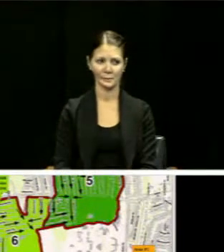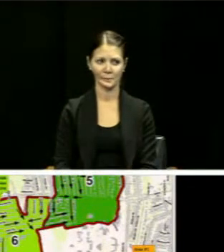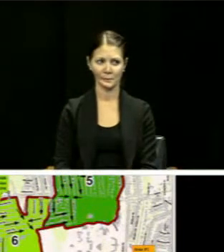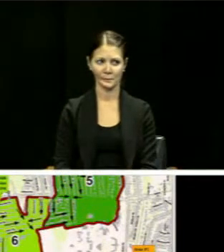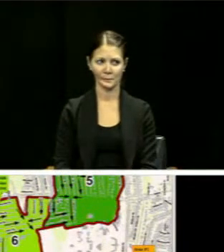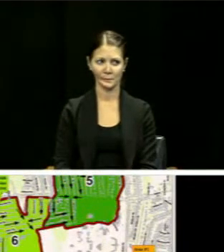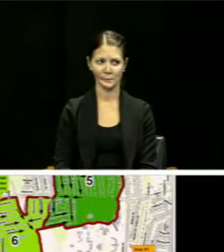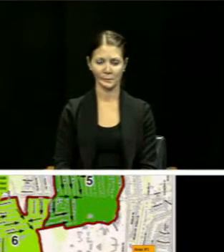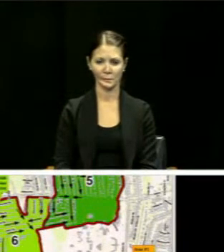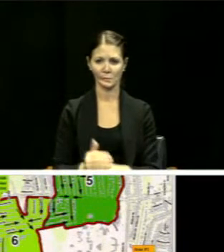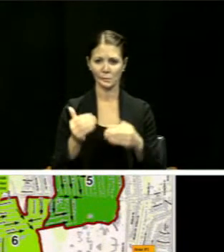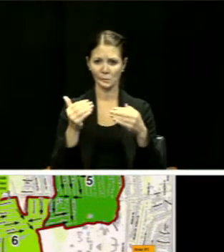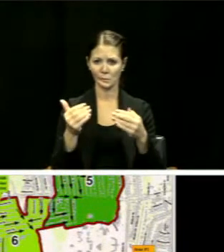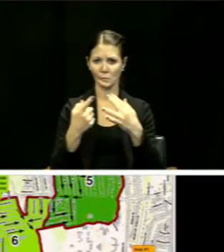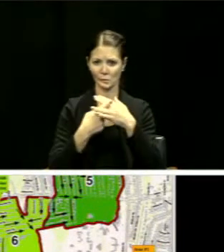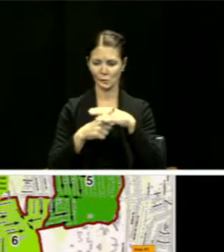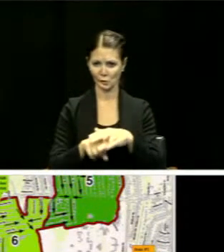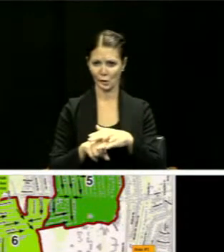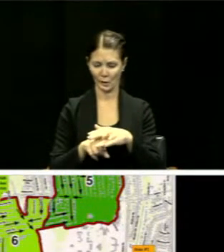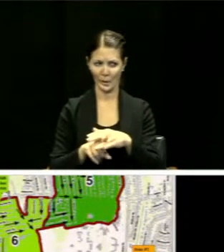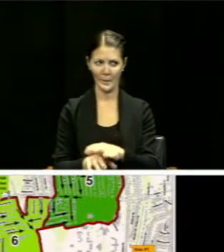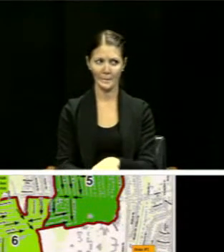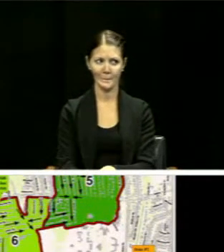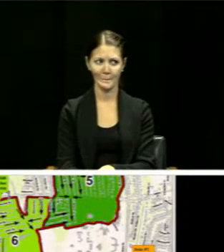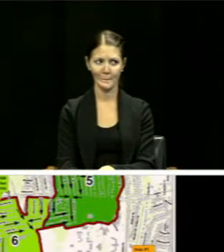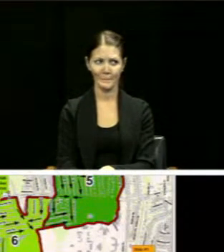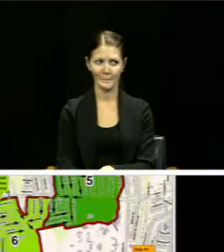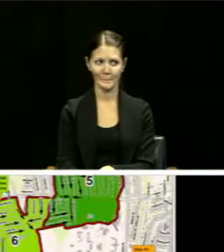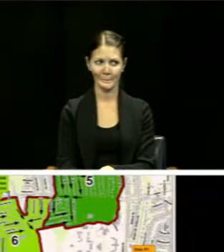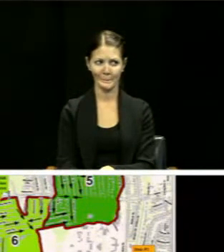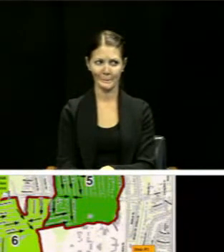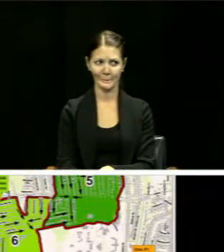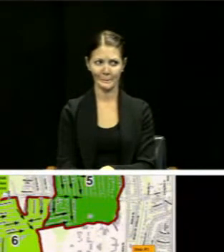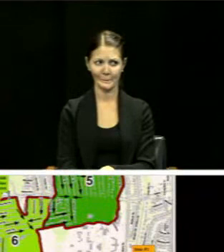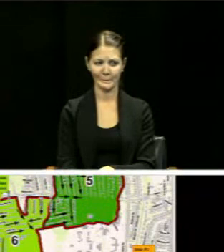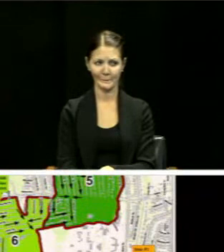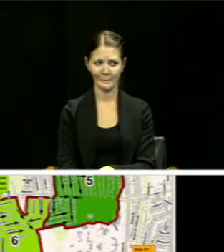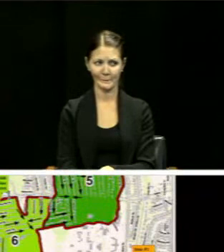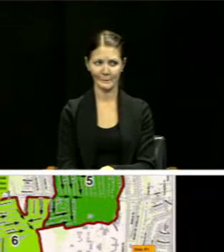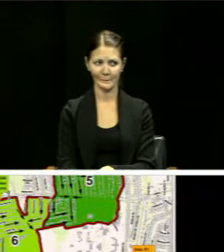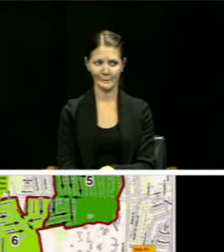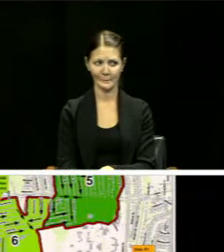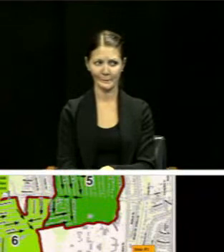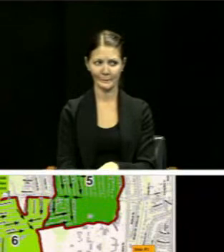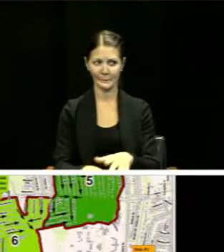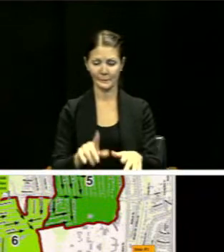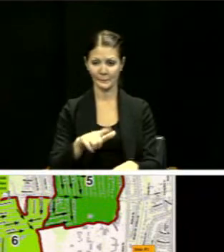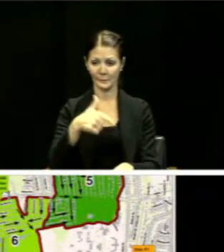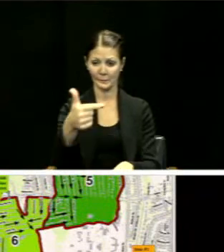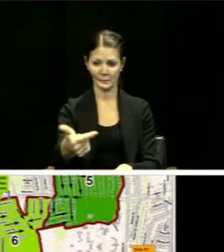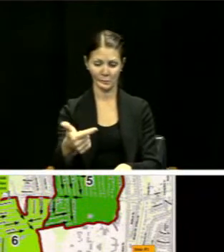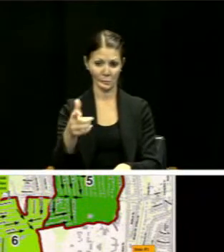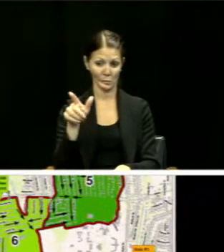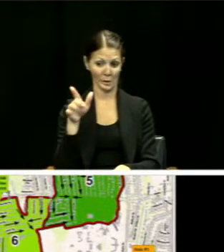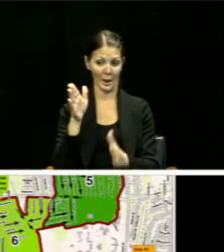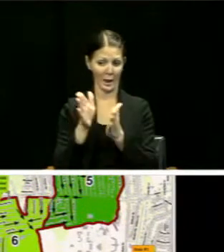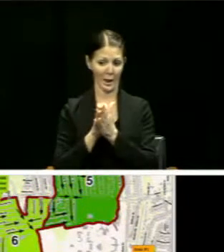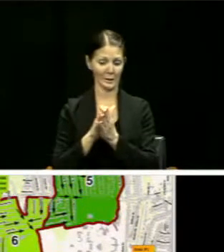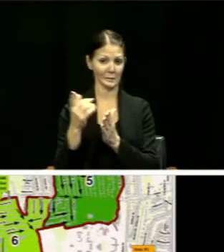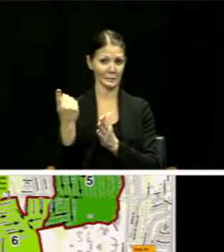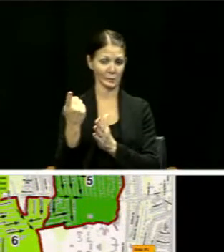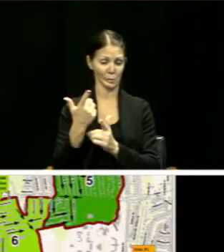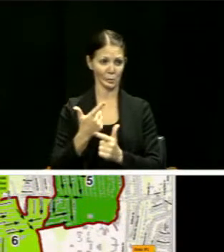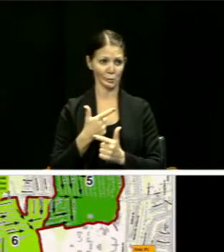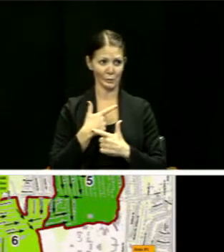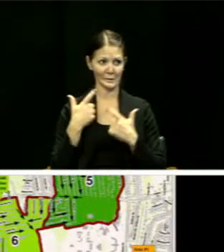I will start with Mr. Patel. I've now gone ahead and unmuted you. If you have any comments or questions, you may ask